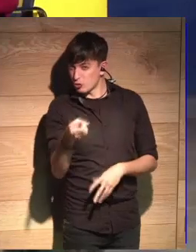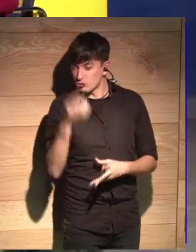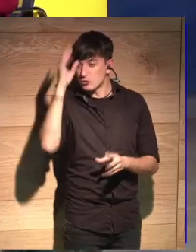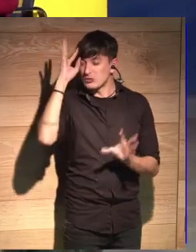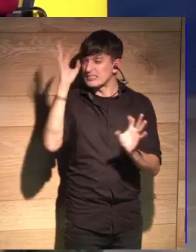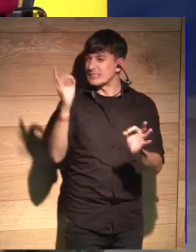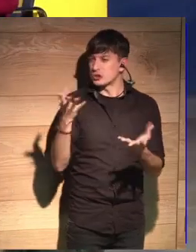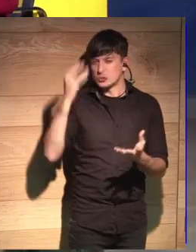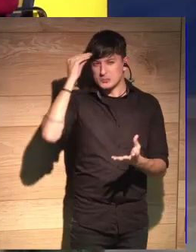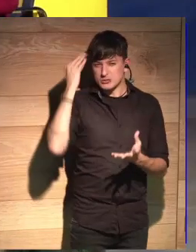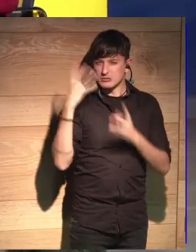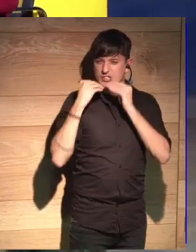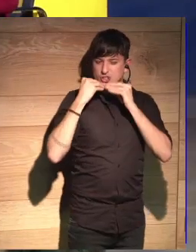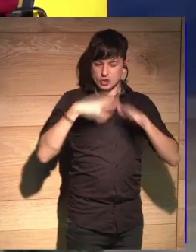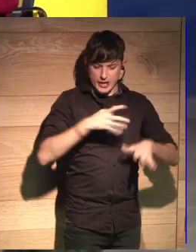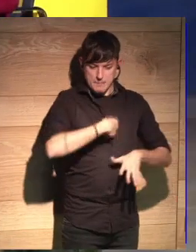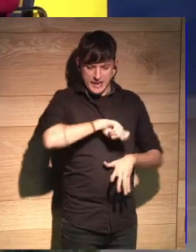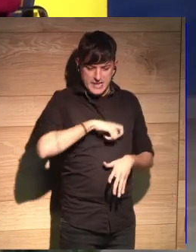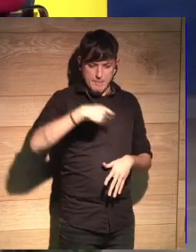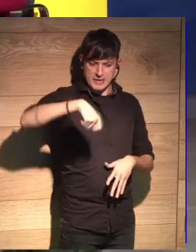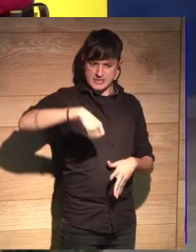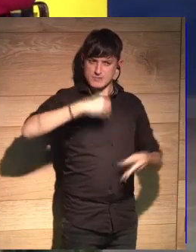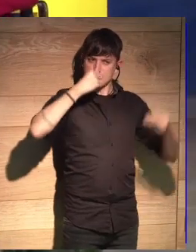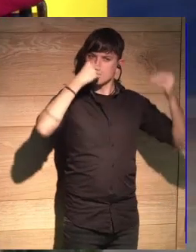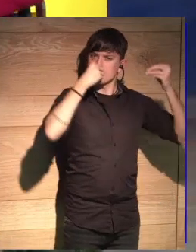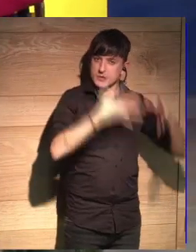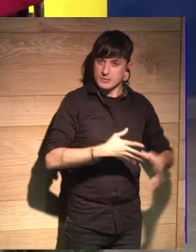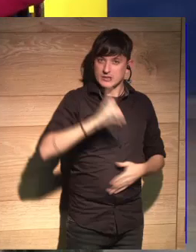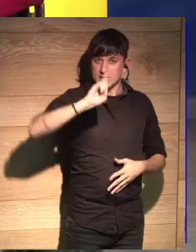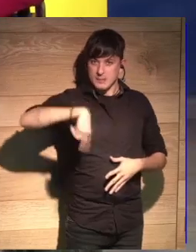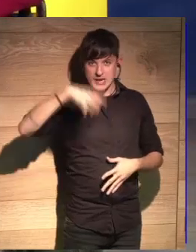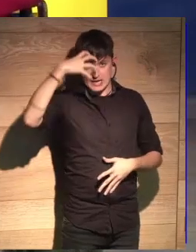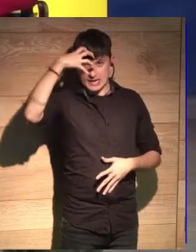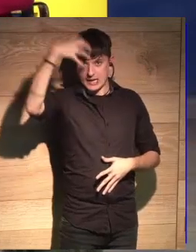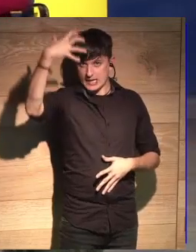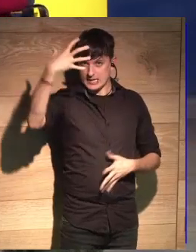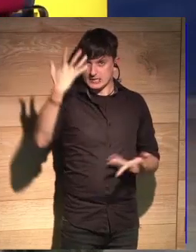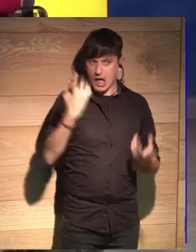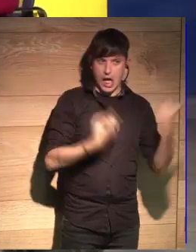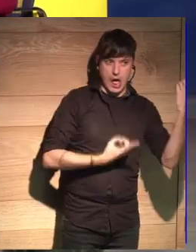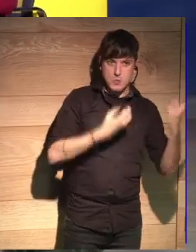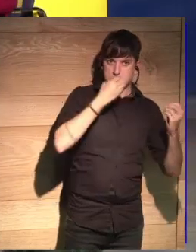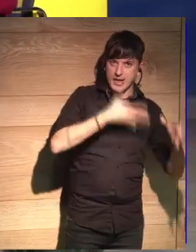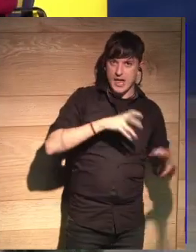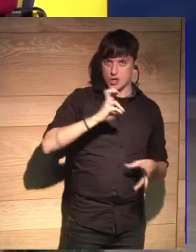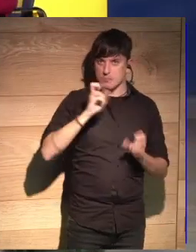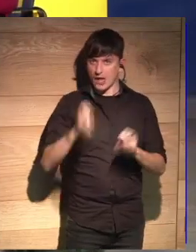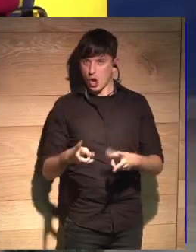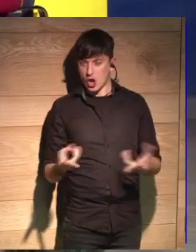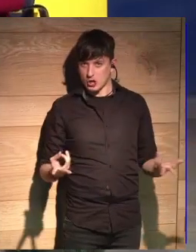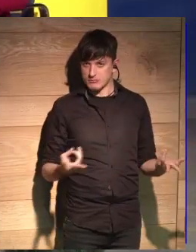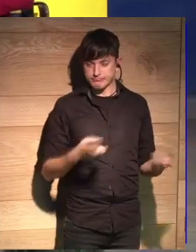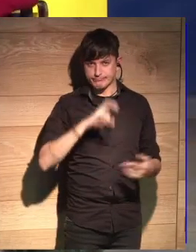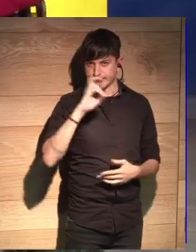prime ministers, and you've had good kings and less good kings, and good dictators and less good dictators. In the United